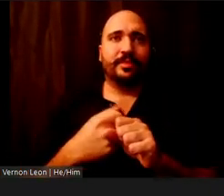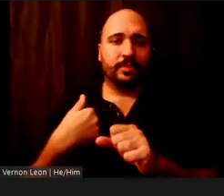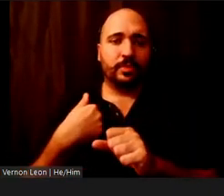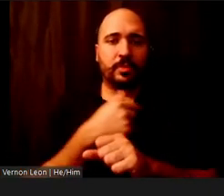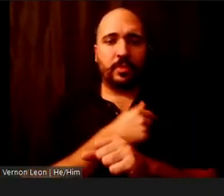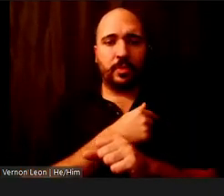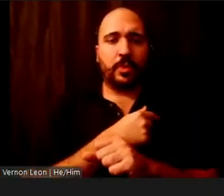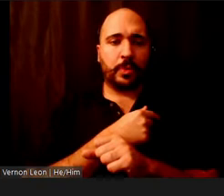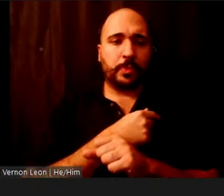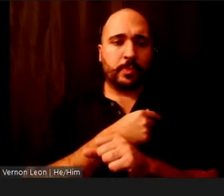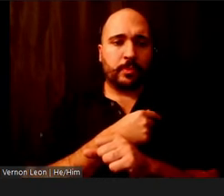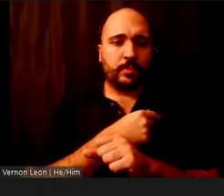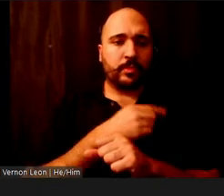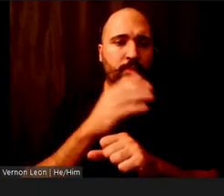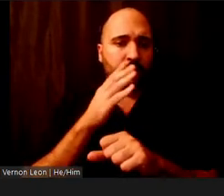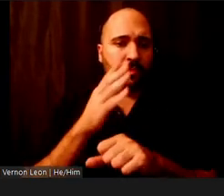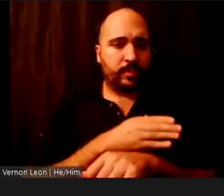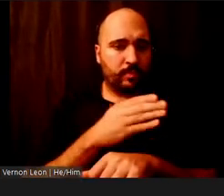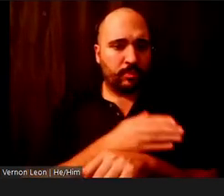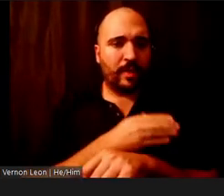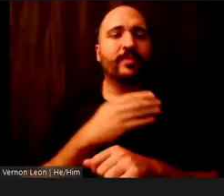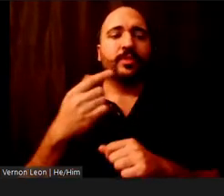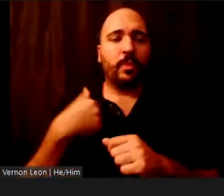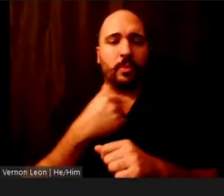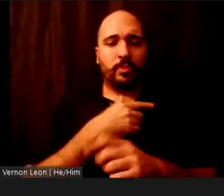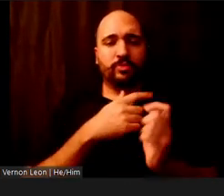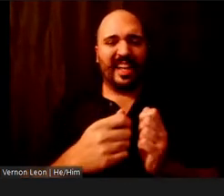commuters back to the system, further reducing congestion.